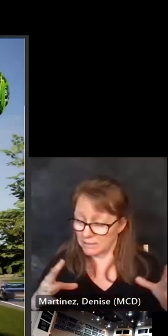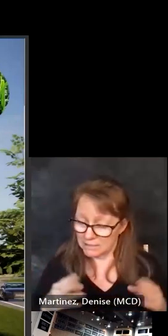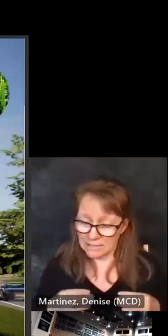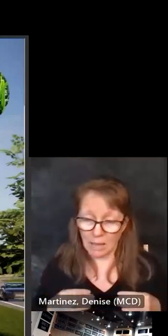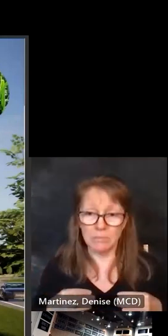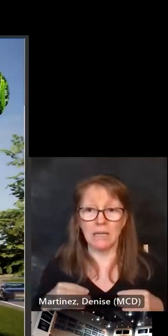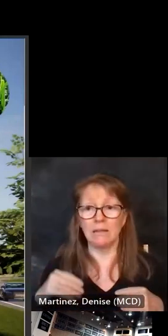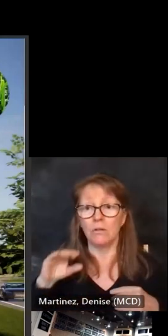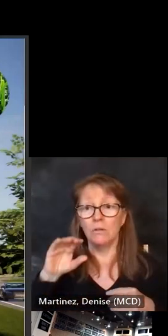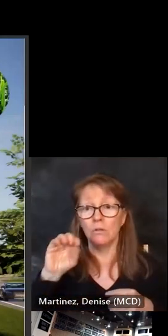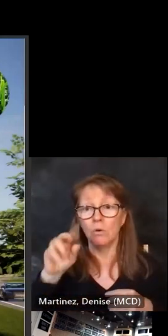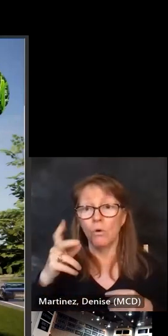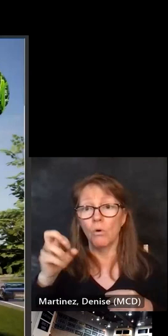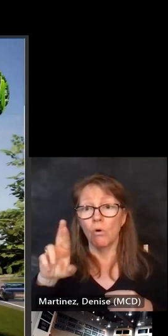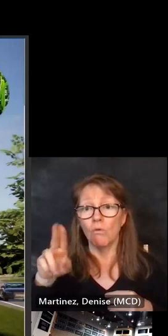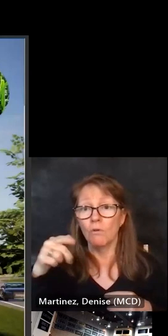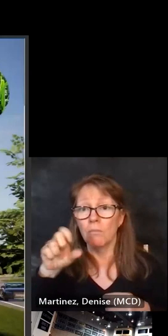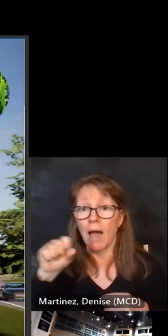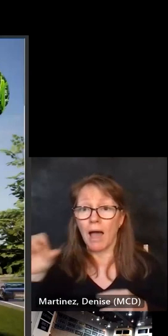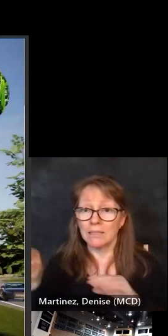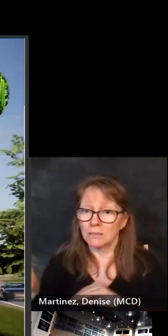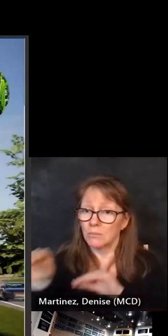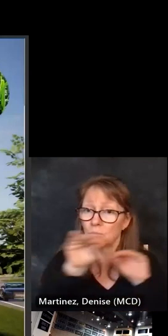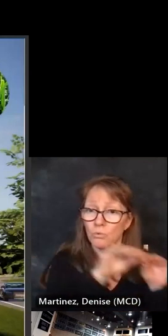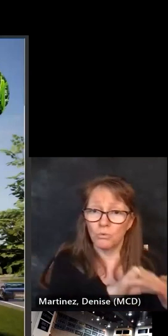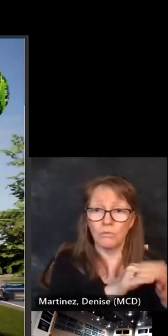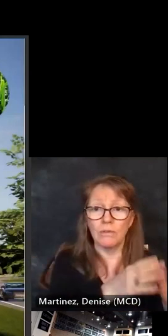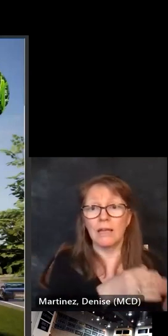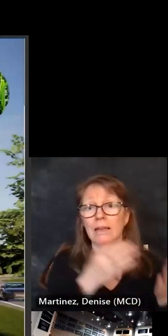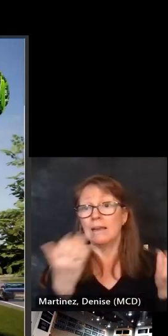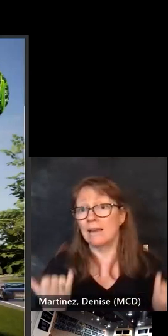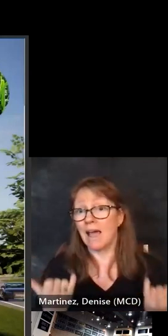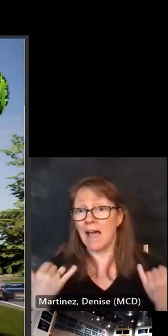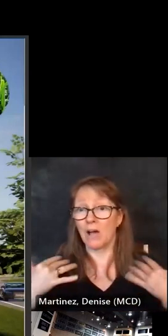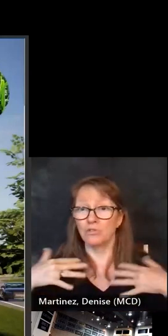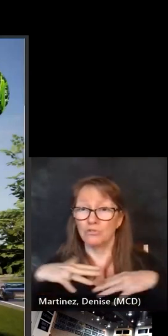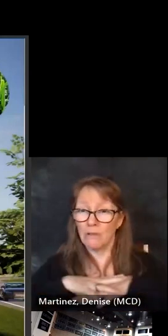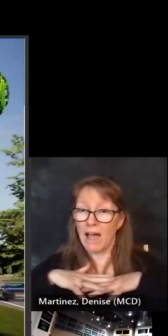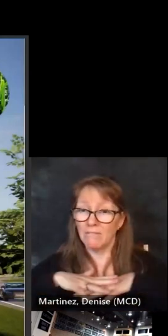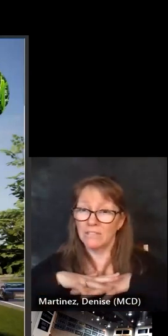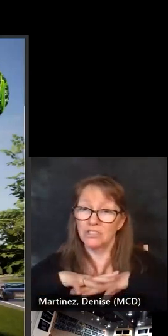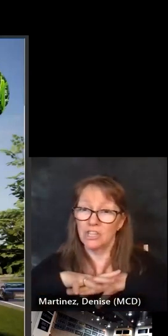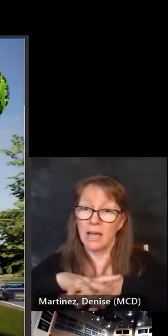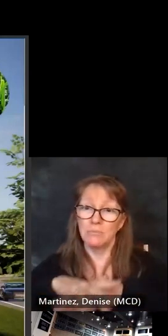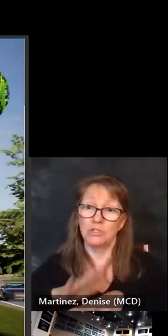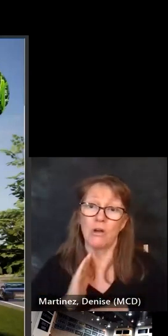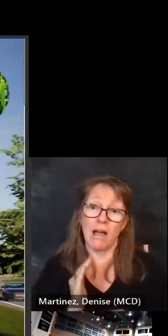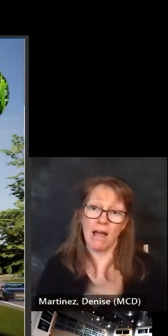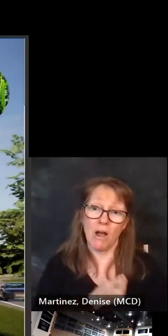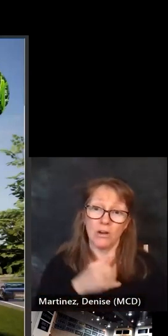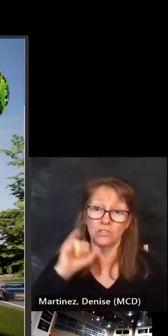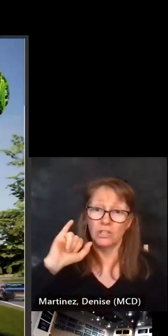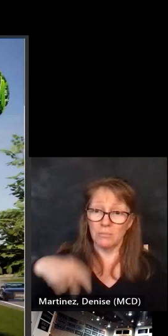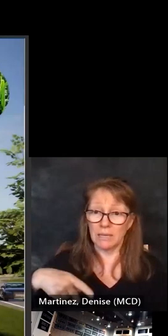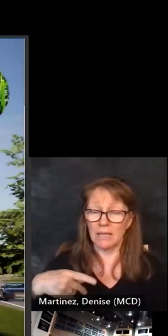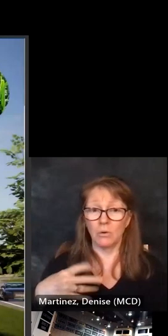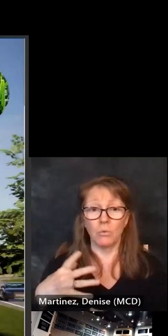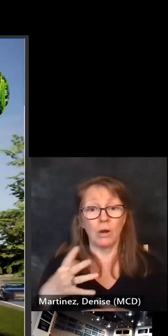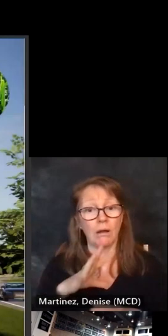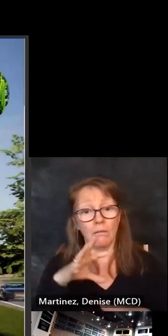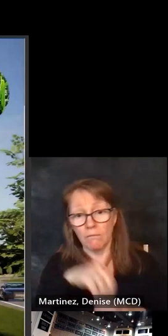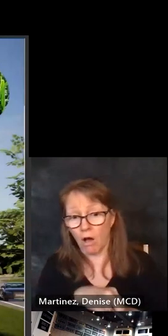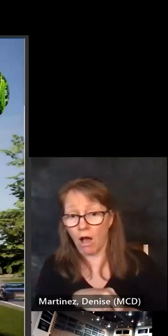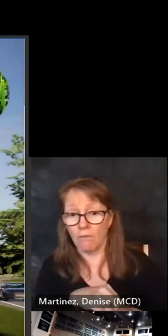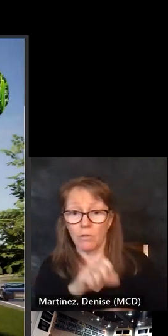make the Arborway Parkway, knowing it'd bring traffic jams to our residential street. We're taking in thousands of workforce